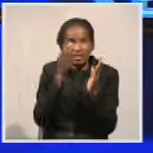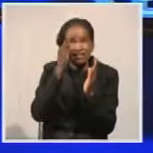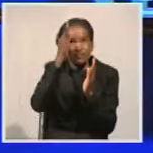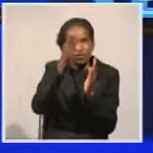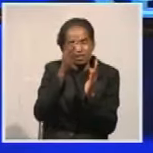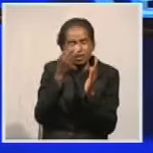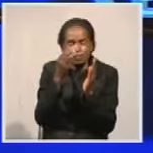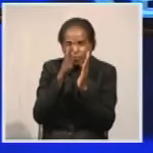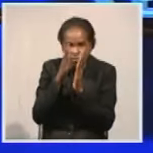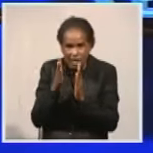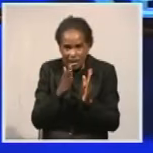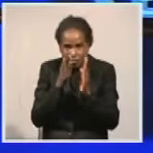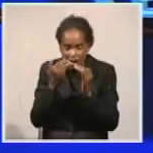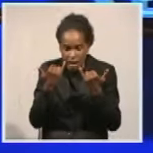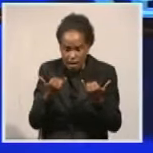Anticipatory.